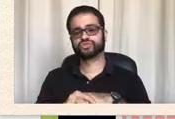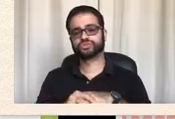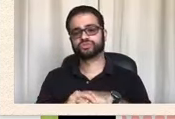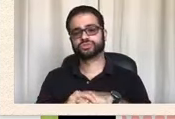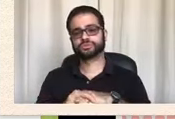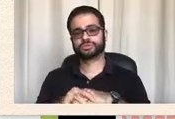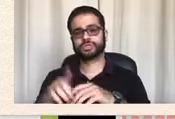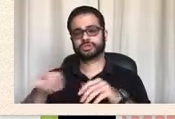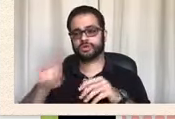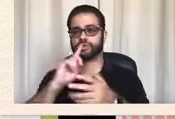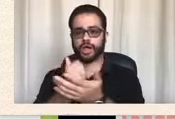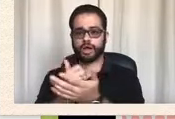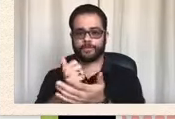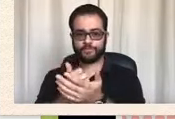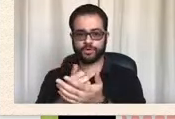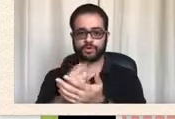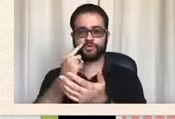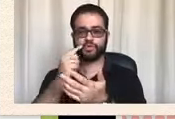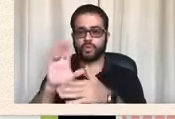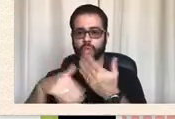helpful to everyone.